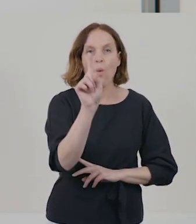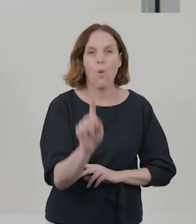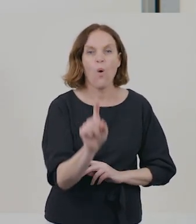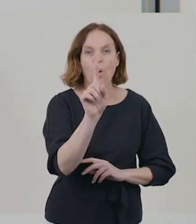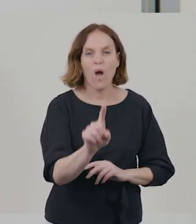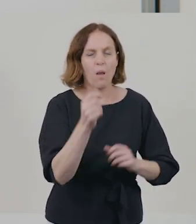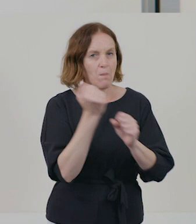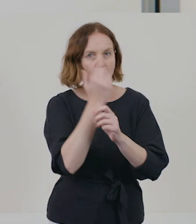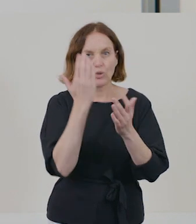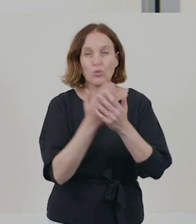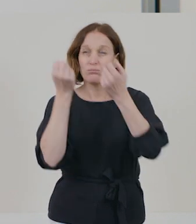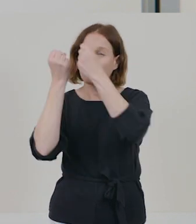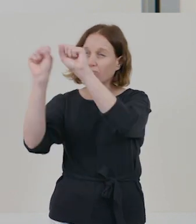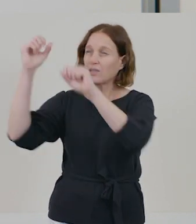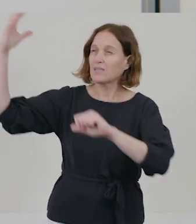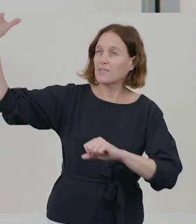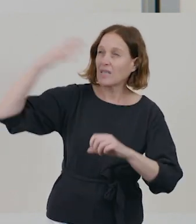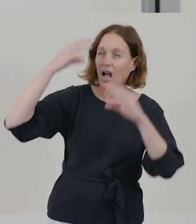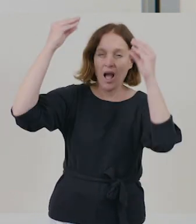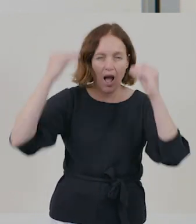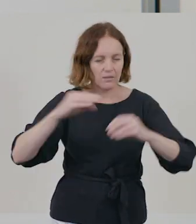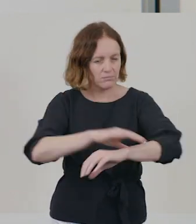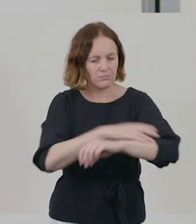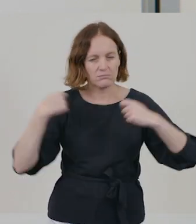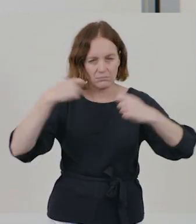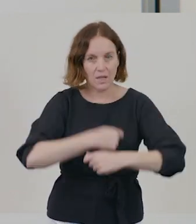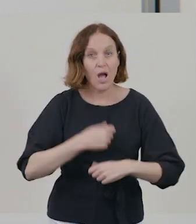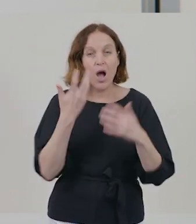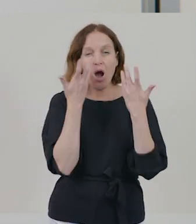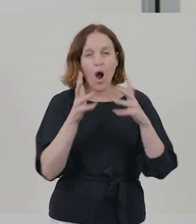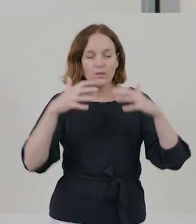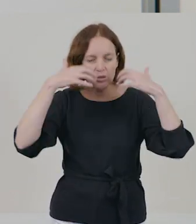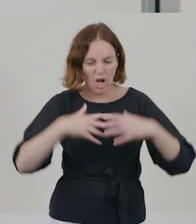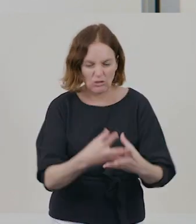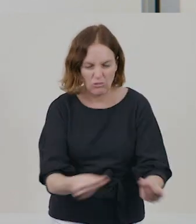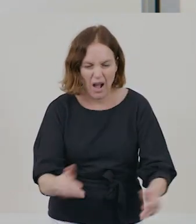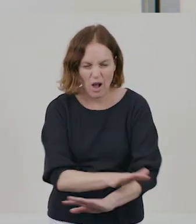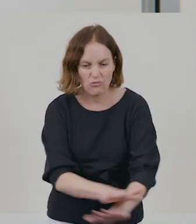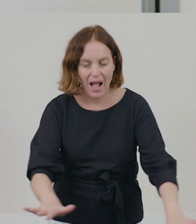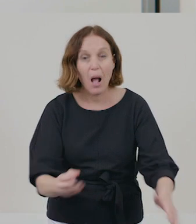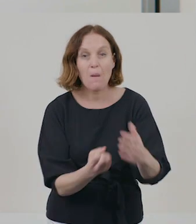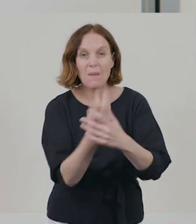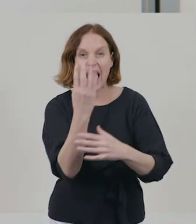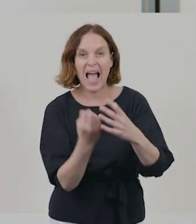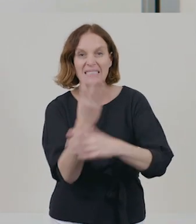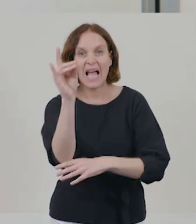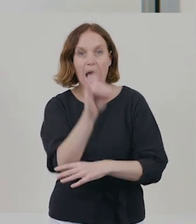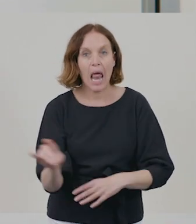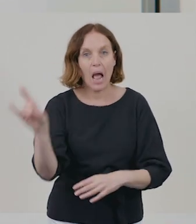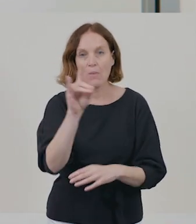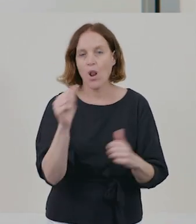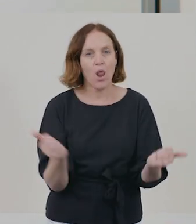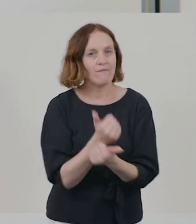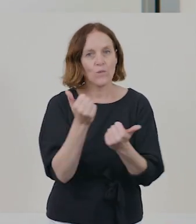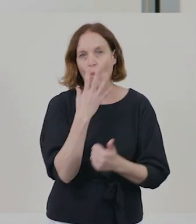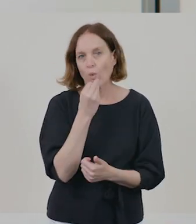need to make sure they are protected from the sun. Also, too much heat can dry out the ground, which means plants and animals might